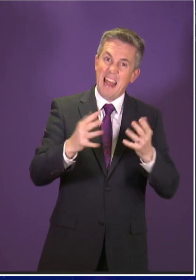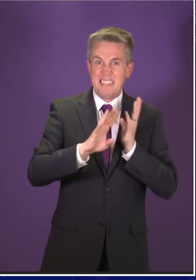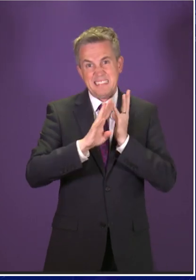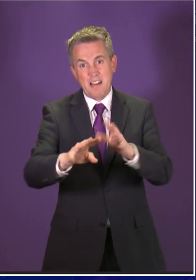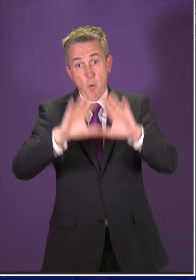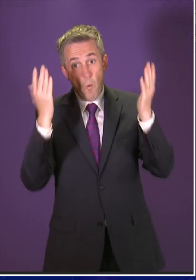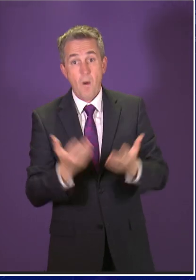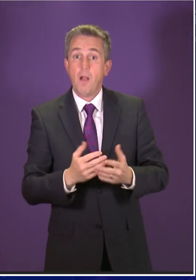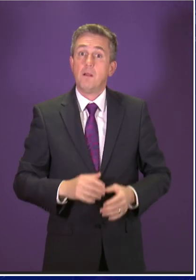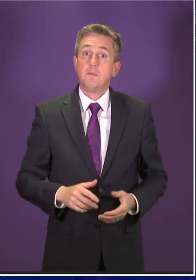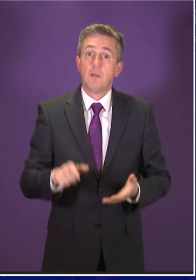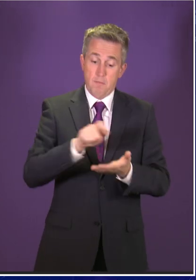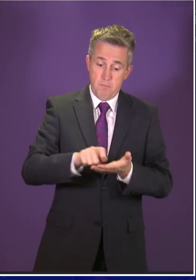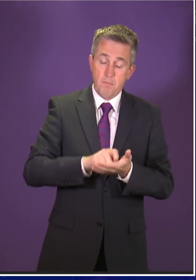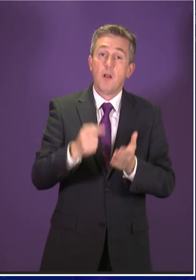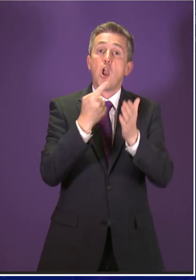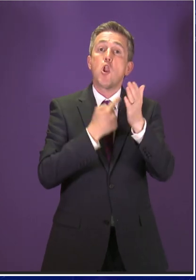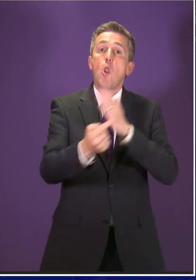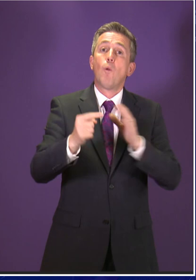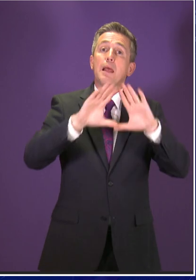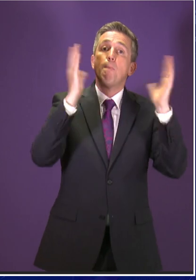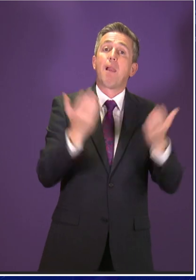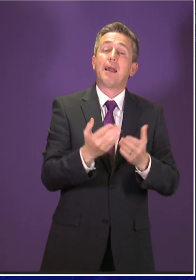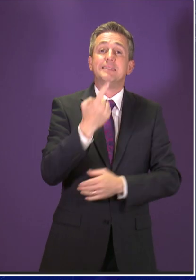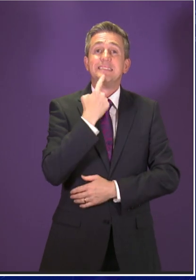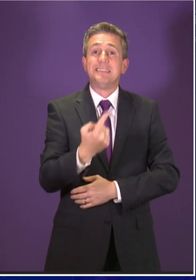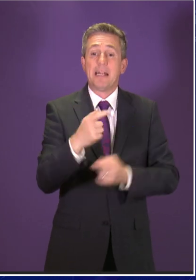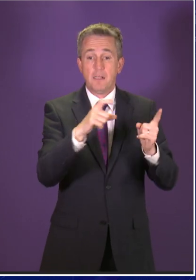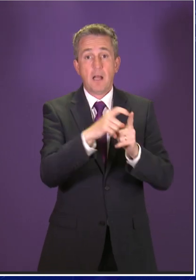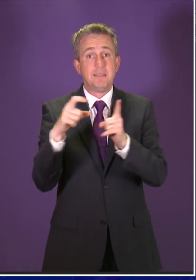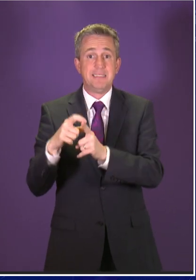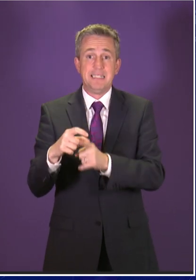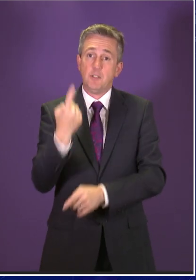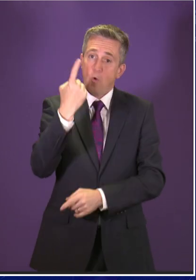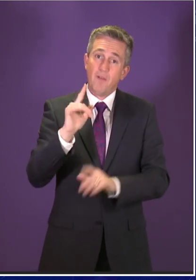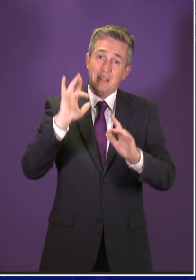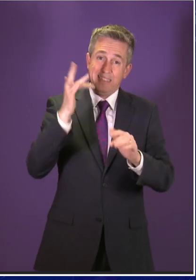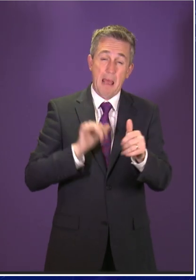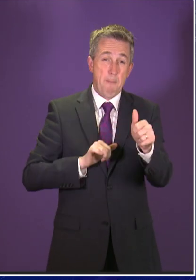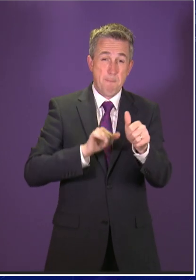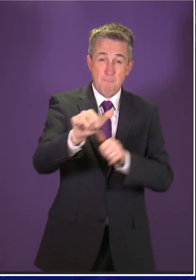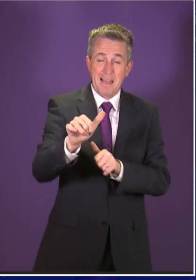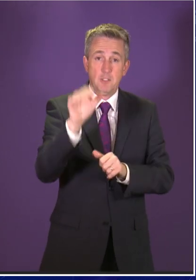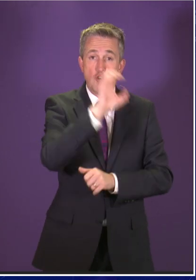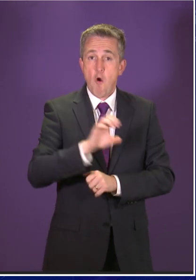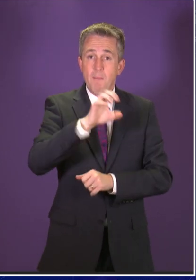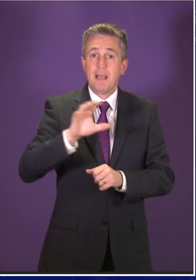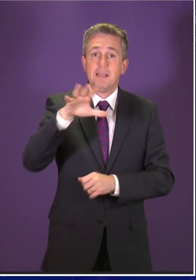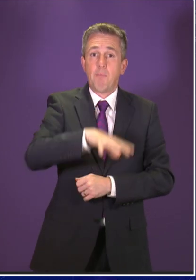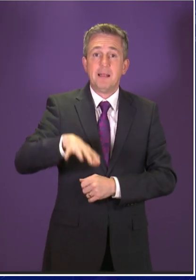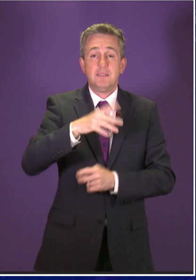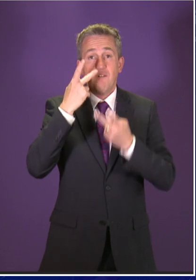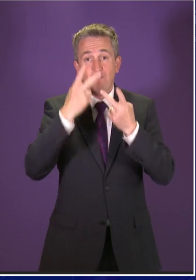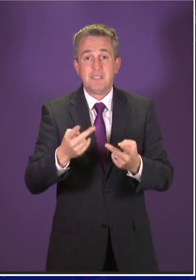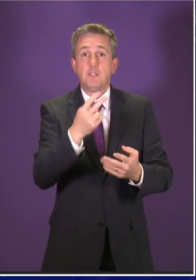Lonely Planet, the producers of the guidebooks, have named Dundee among their 10 best European places to visit in